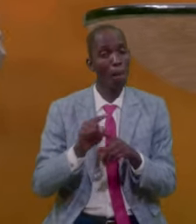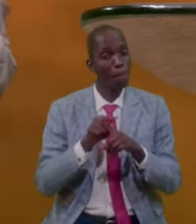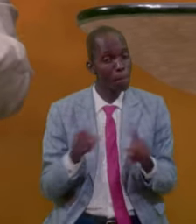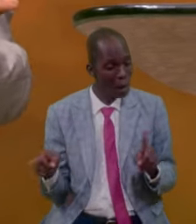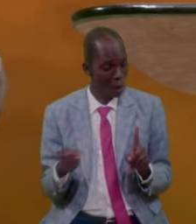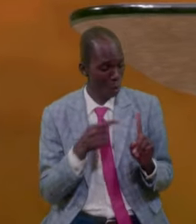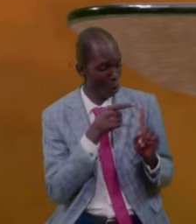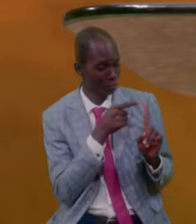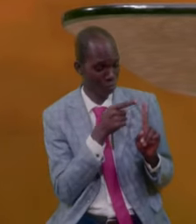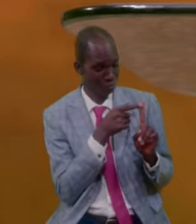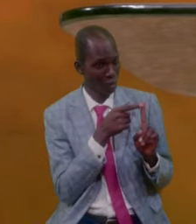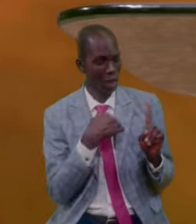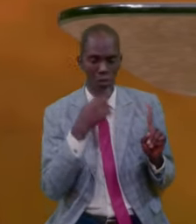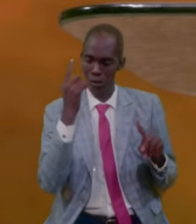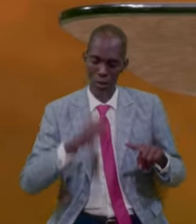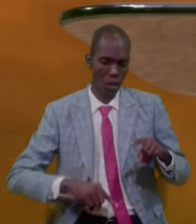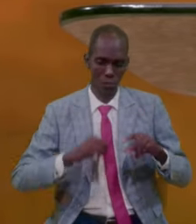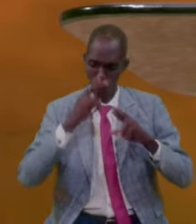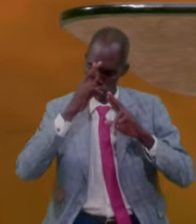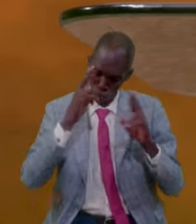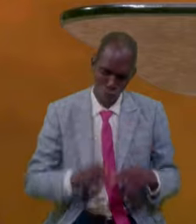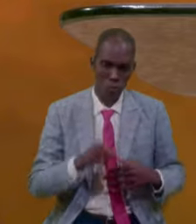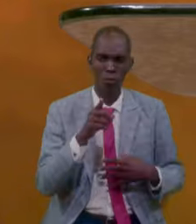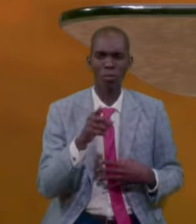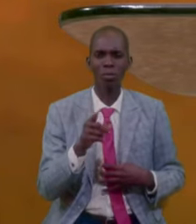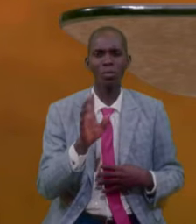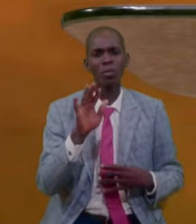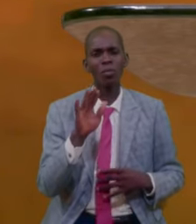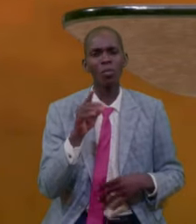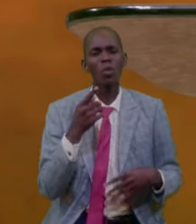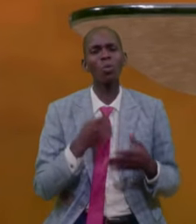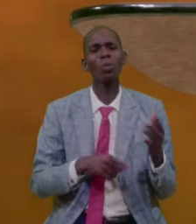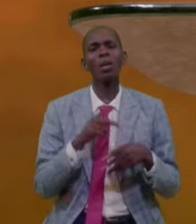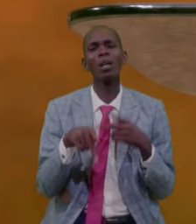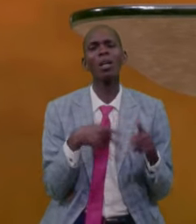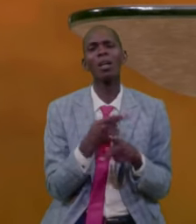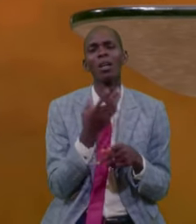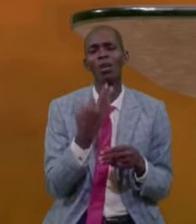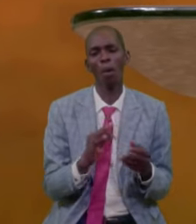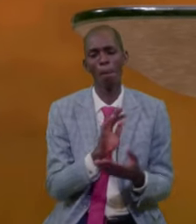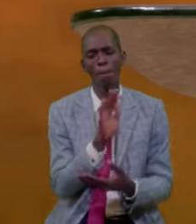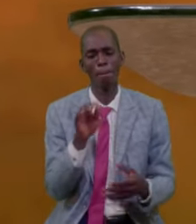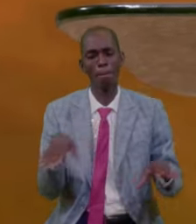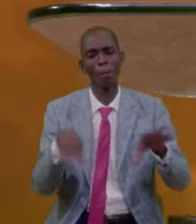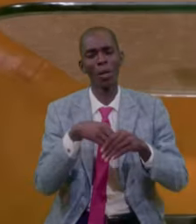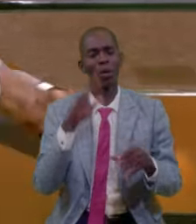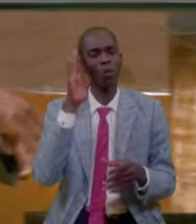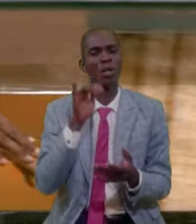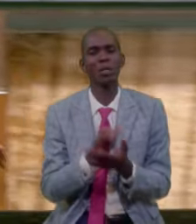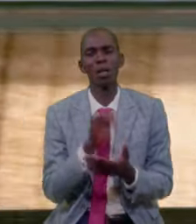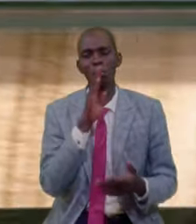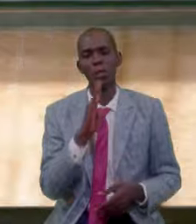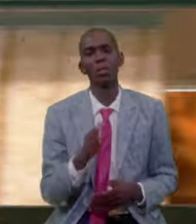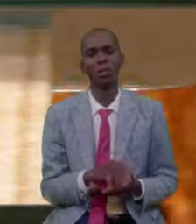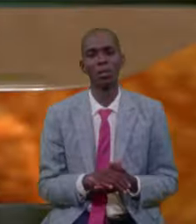of marriage will that be? That kind of wife will make you a puppet, that she can